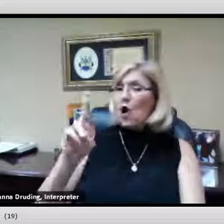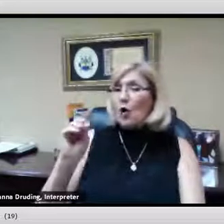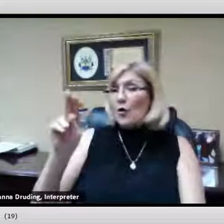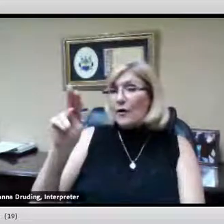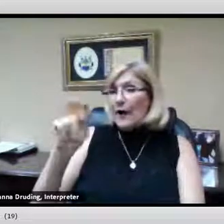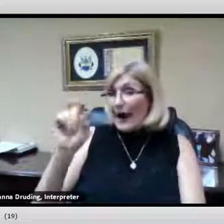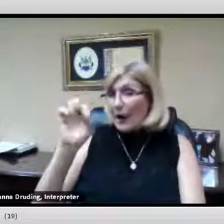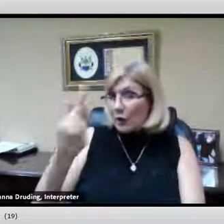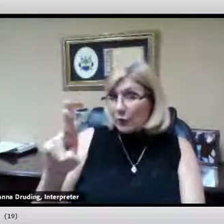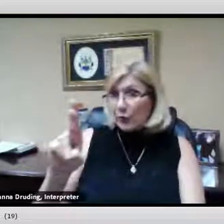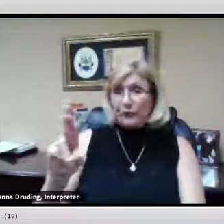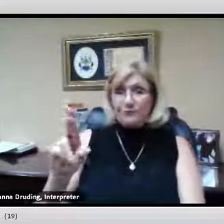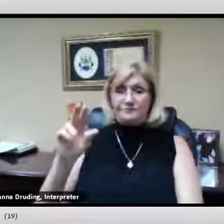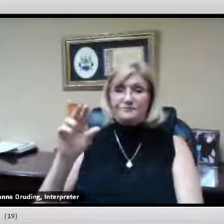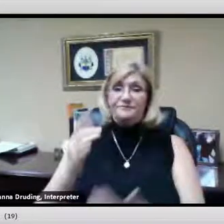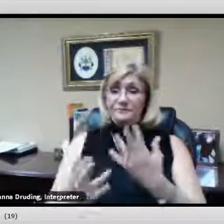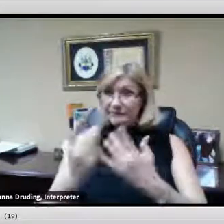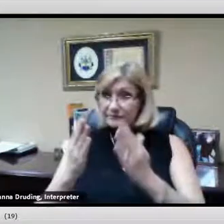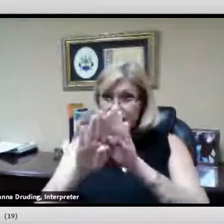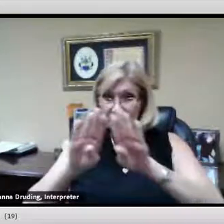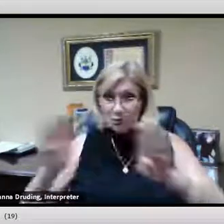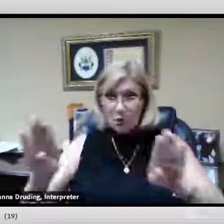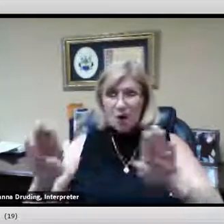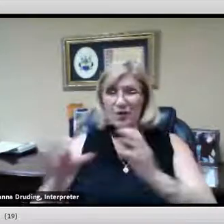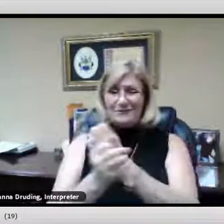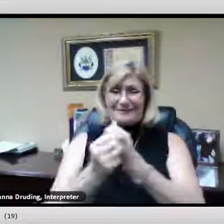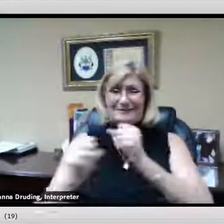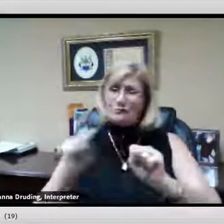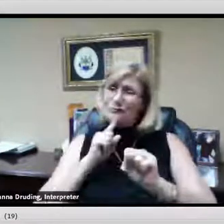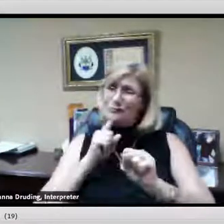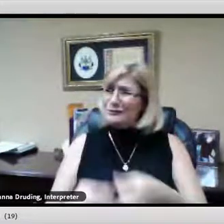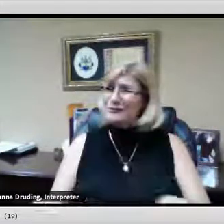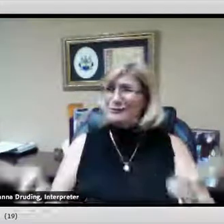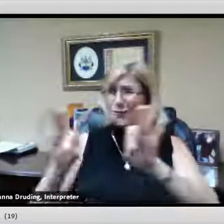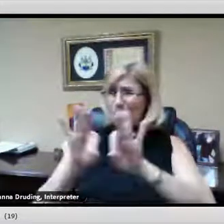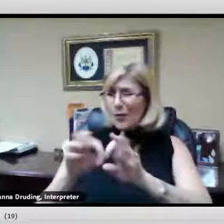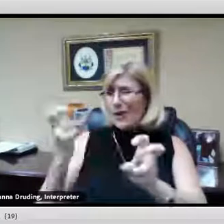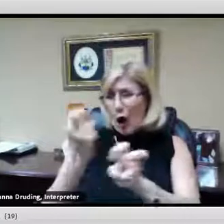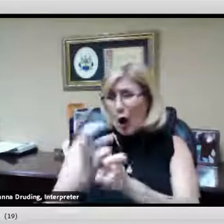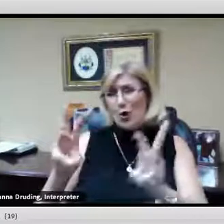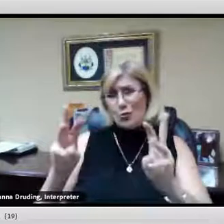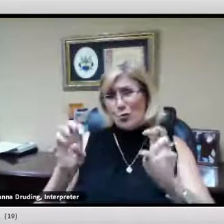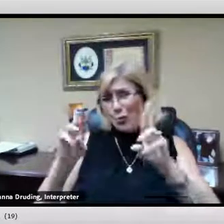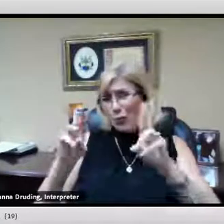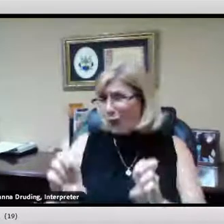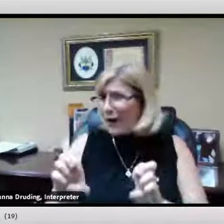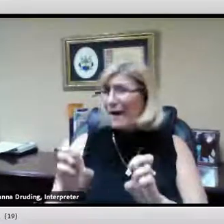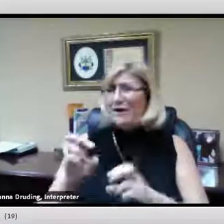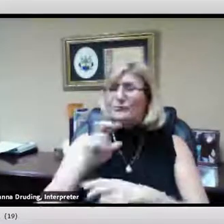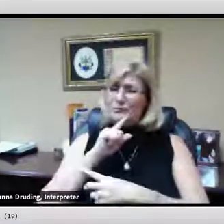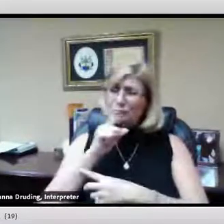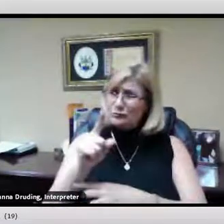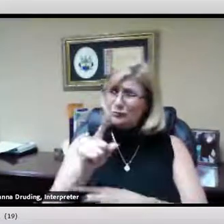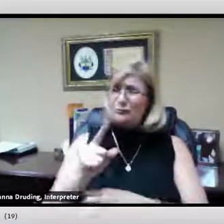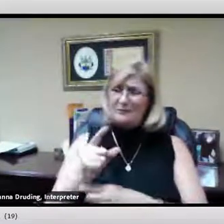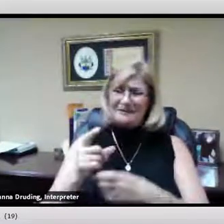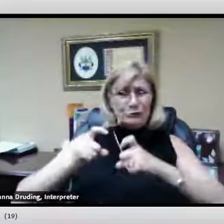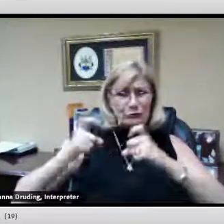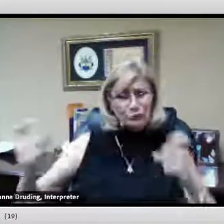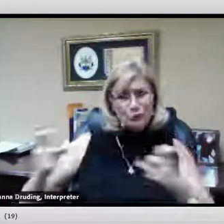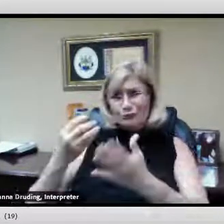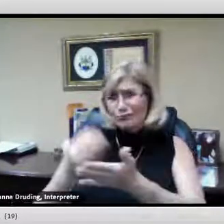again, because security is so important. And because hardware is such a big investment, if we were going to invest again in hardware in